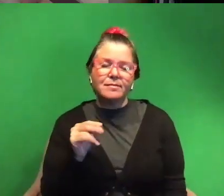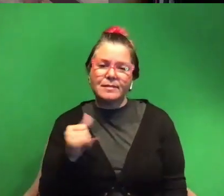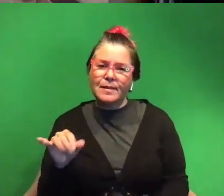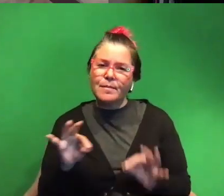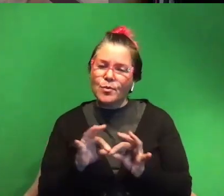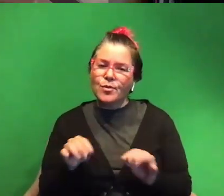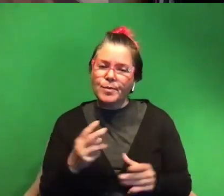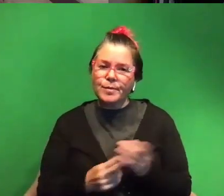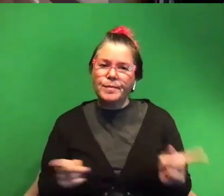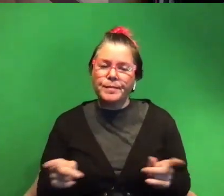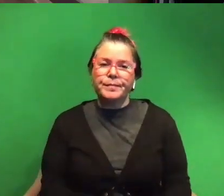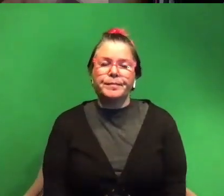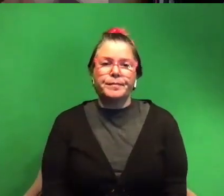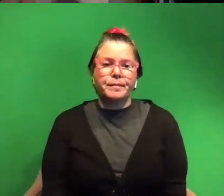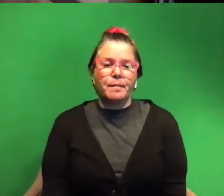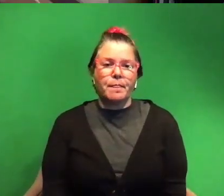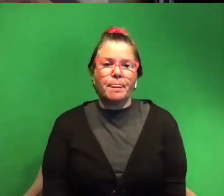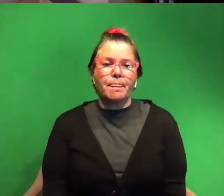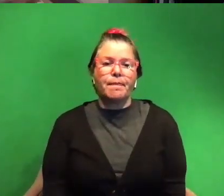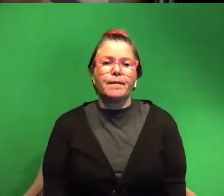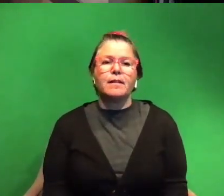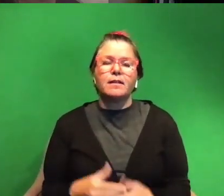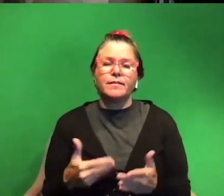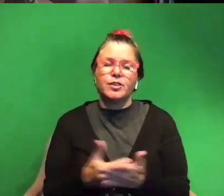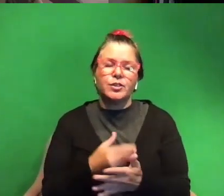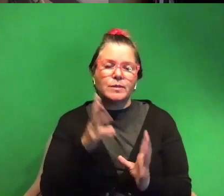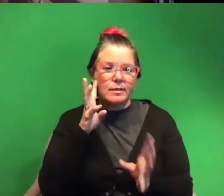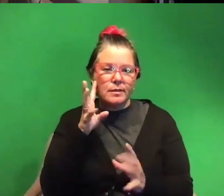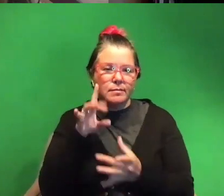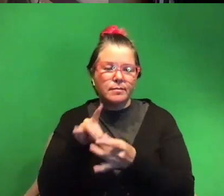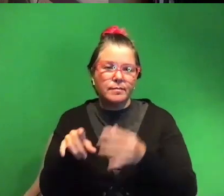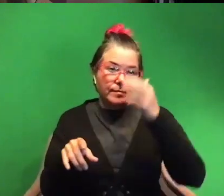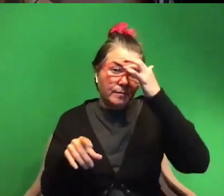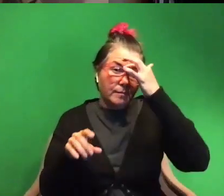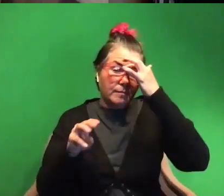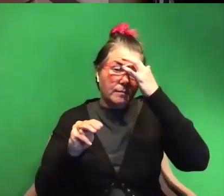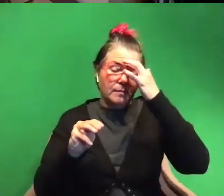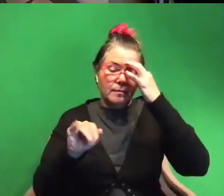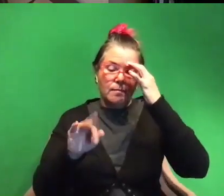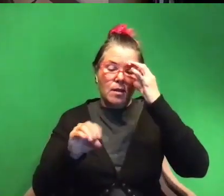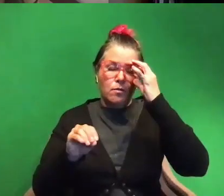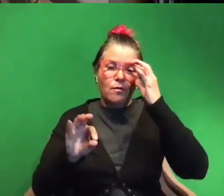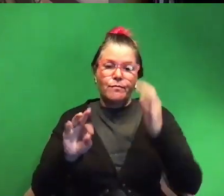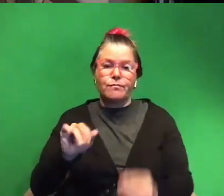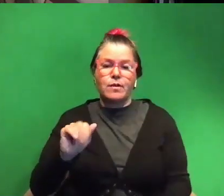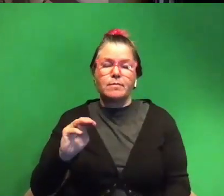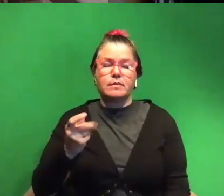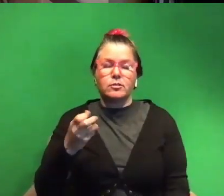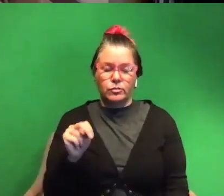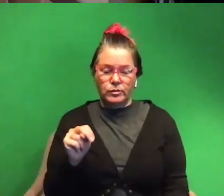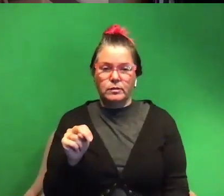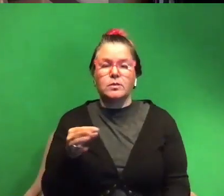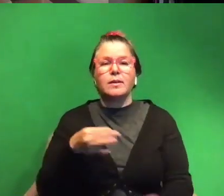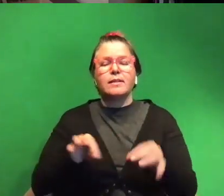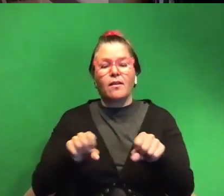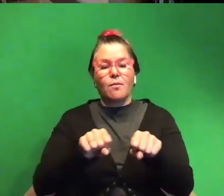around. And there's been a lot of innovation on those. So one example is this thing called micro-fragmentation. So instead of